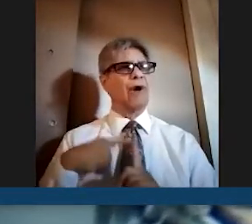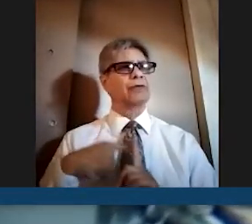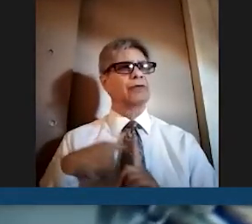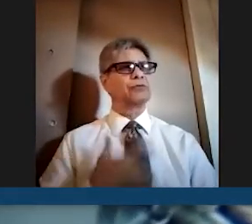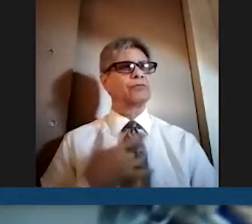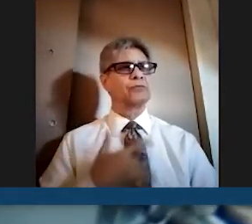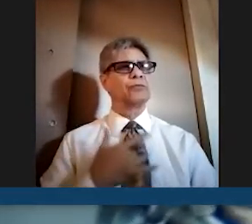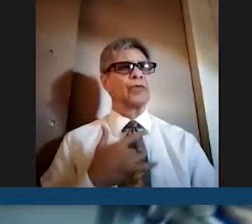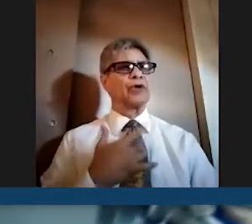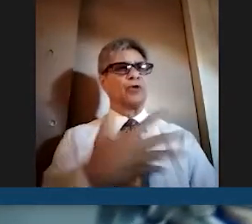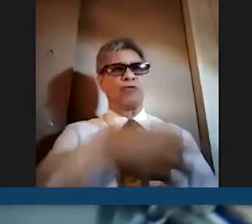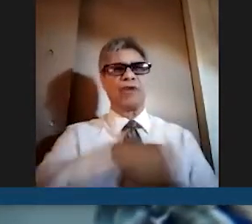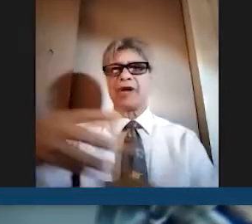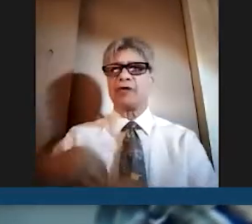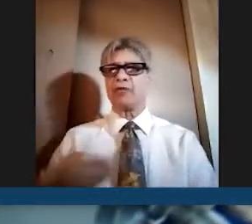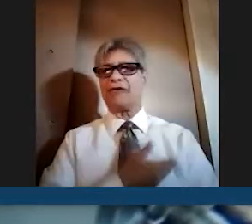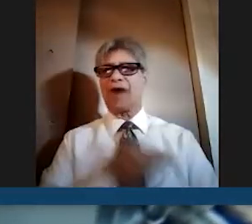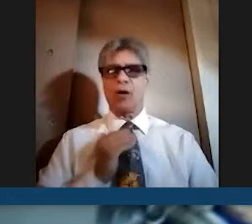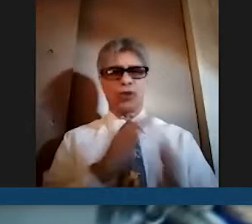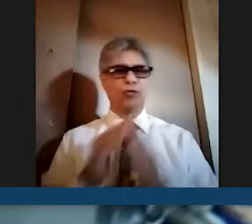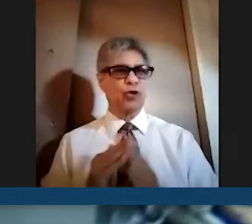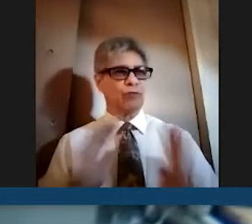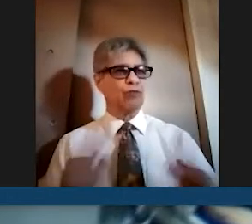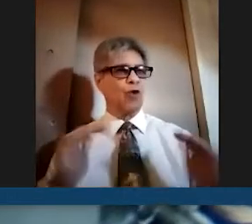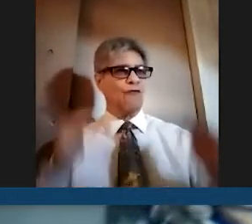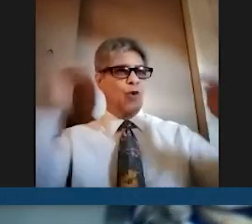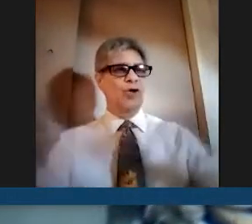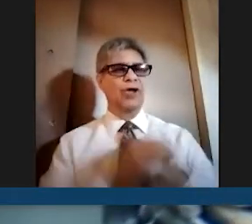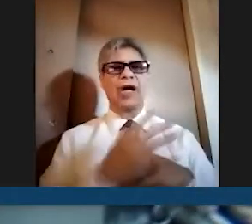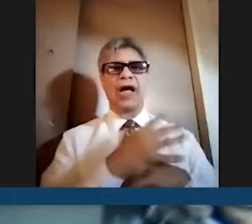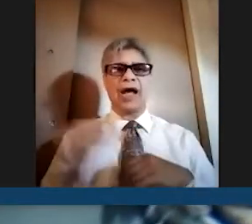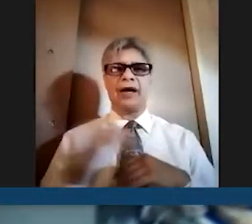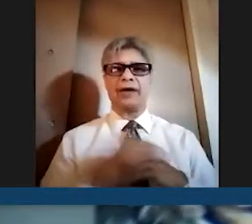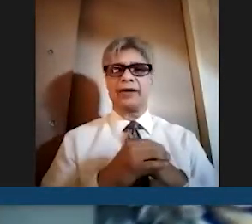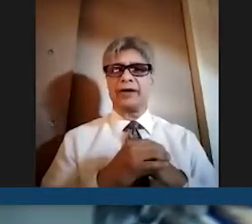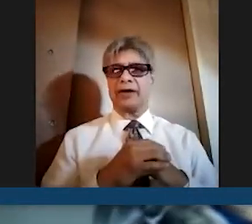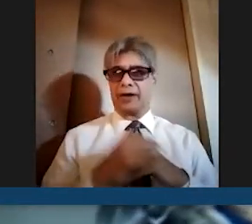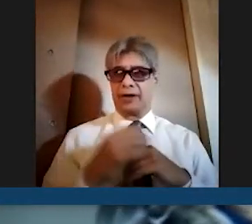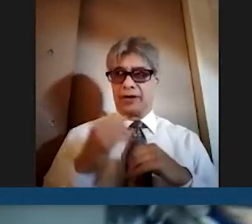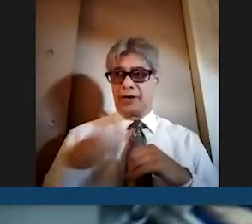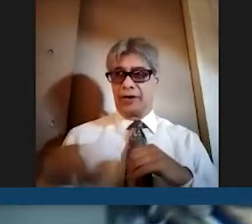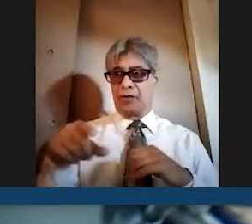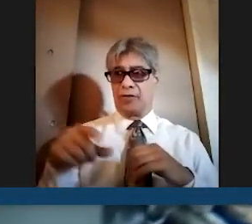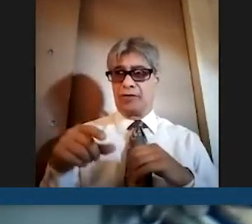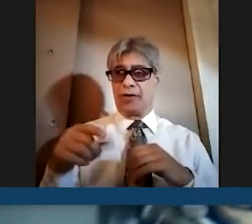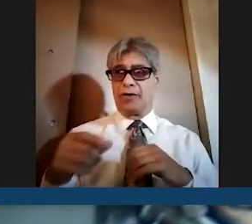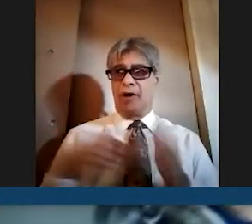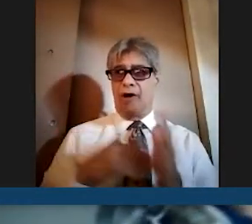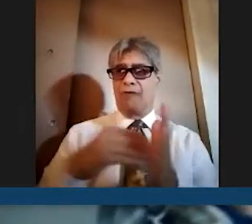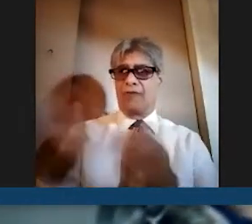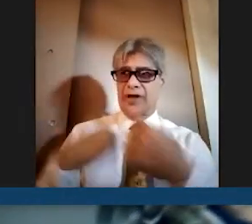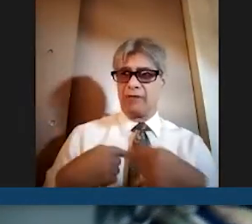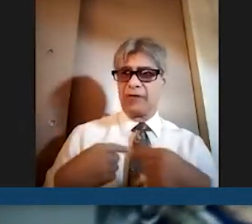our community moving forward, because I saw a lot of our up and coming young leaders, people my age and even